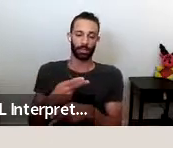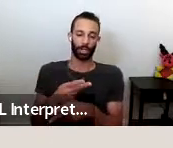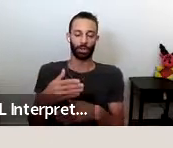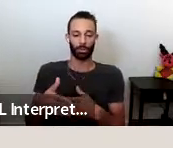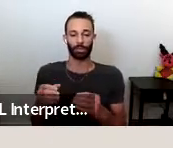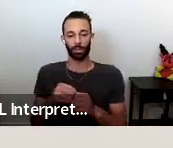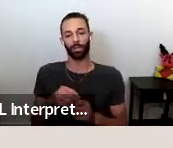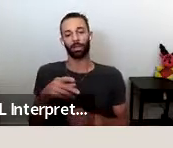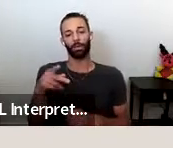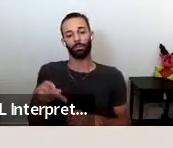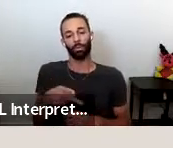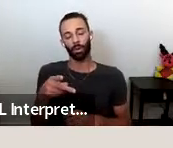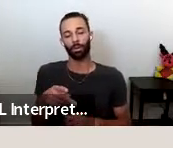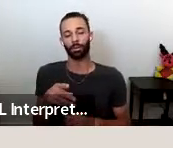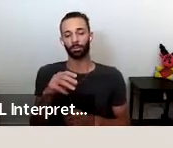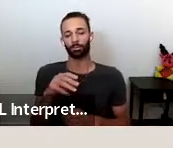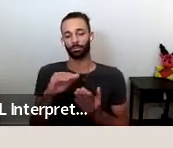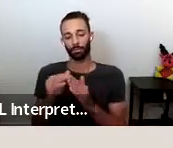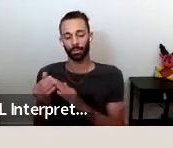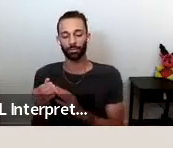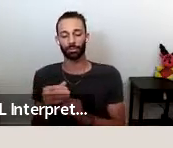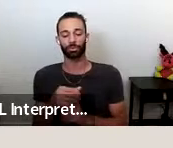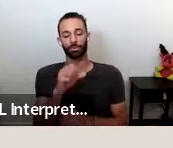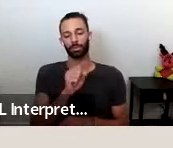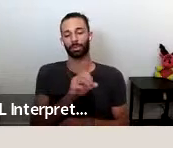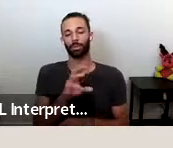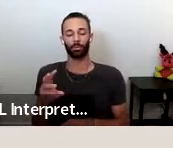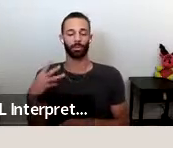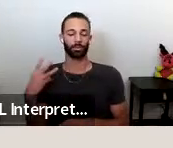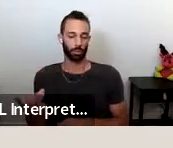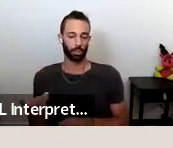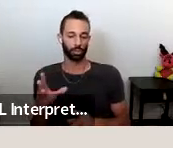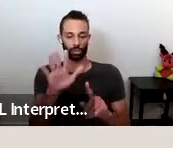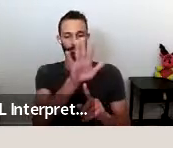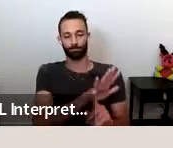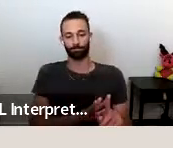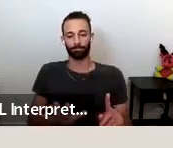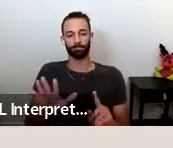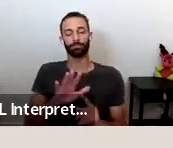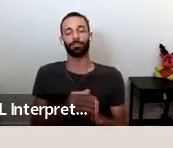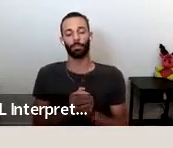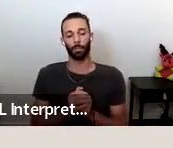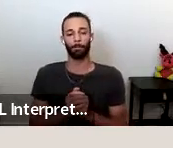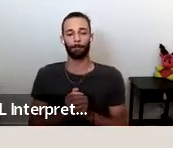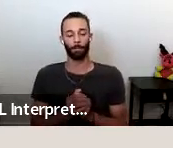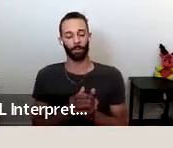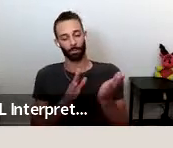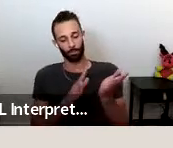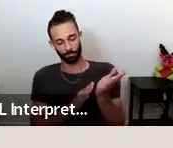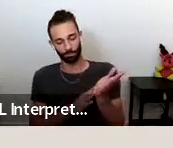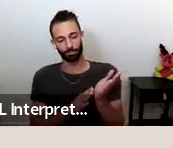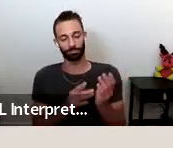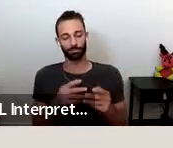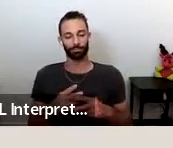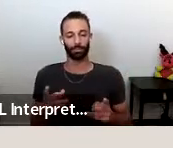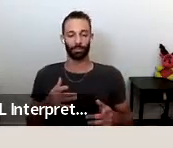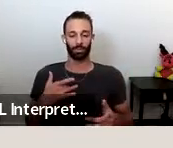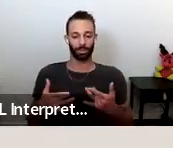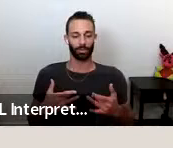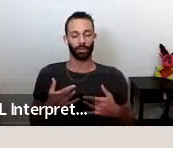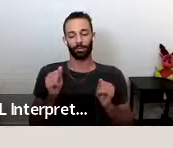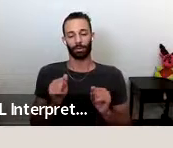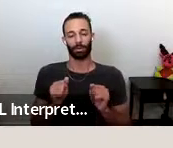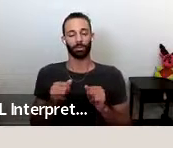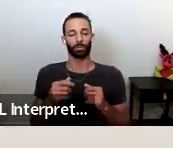Metro, state of Oregon, and Southwest Washington as well. So kudos to us. Super excited to be able to provide that